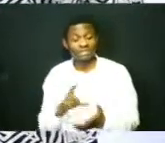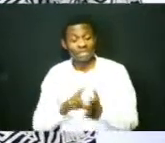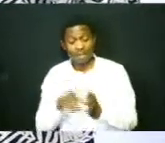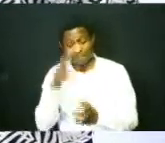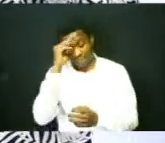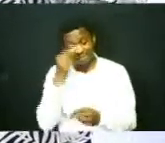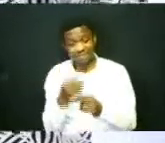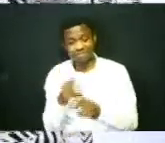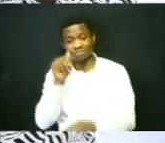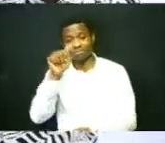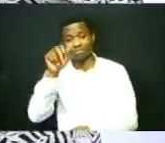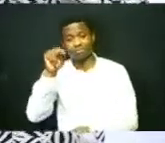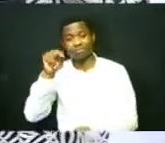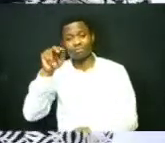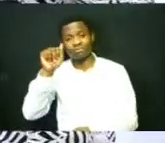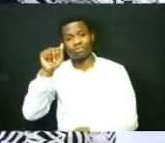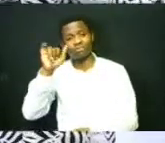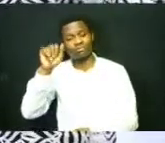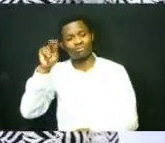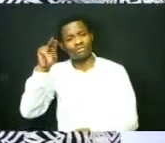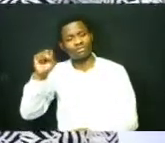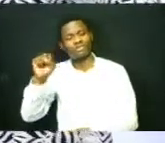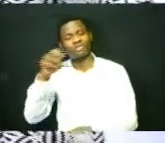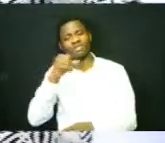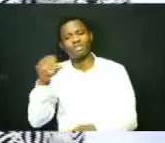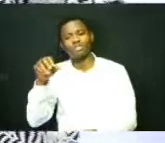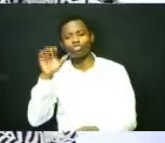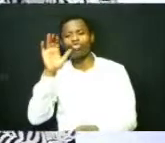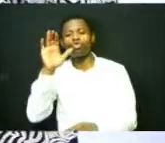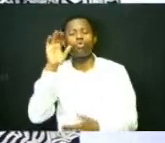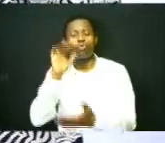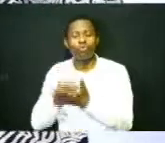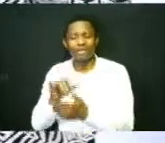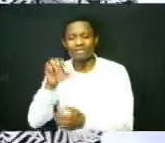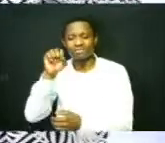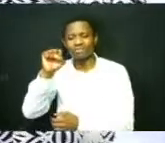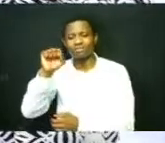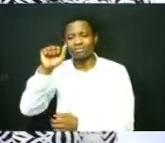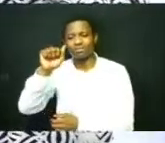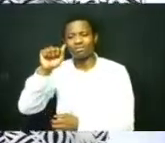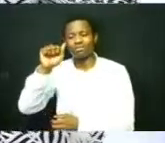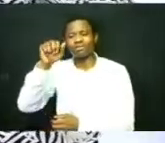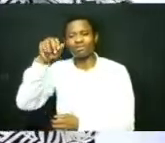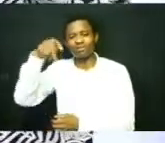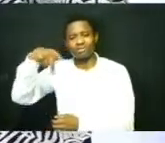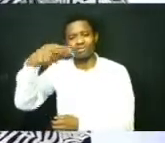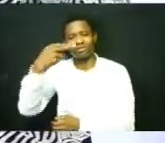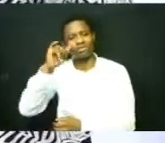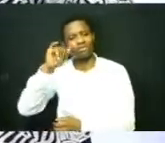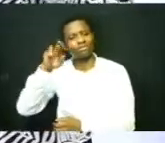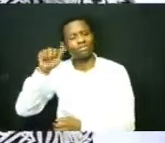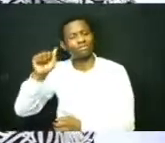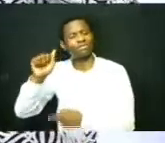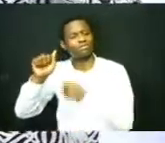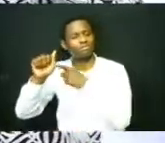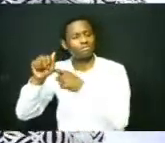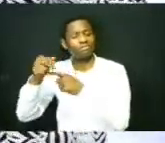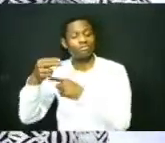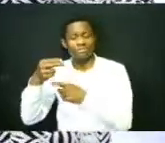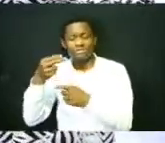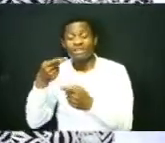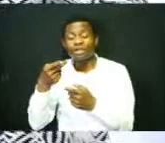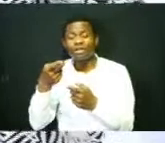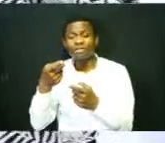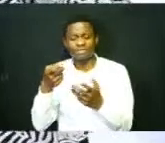And also sowing the seed of wickedness in